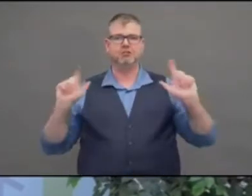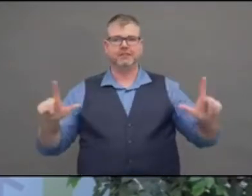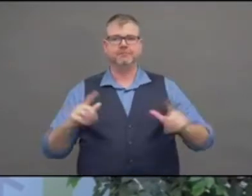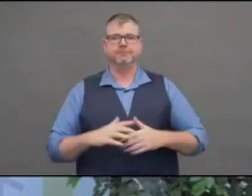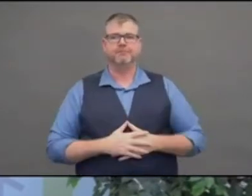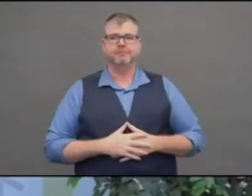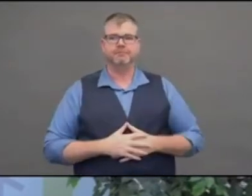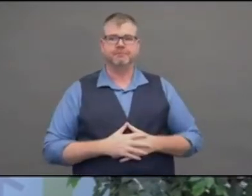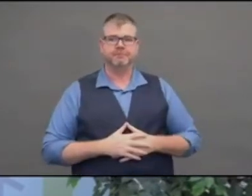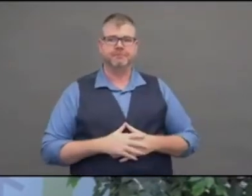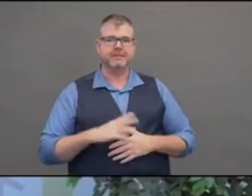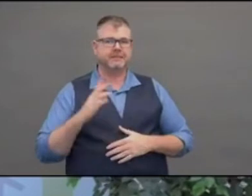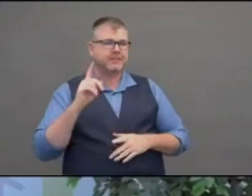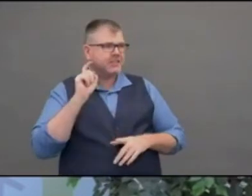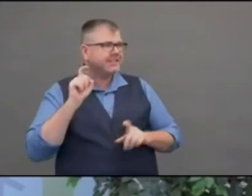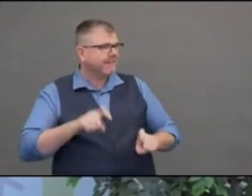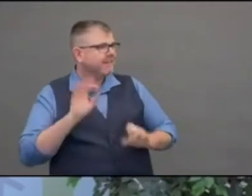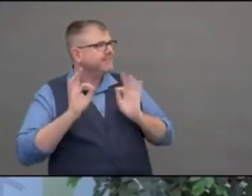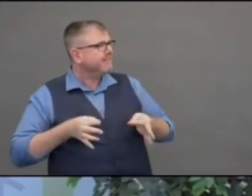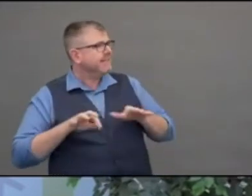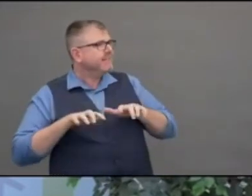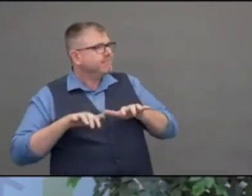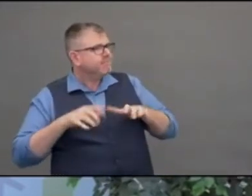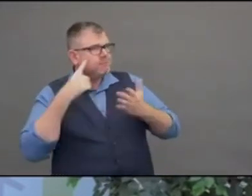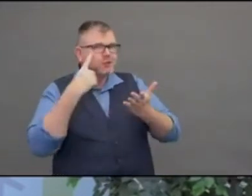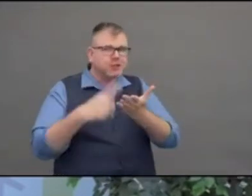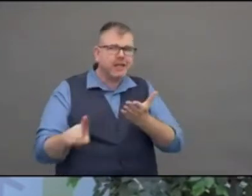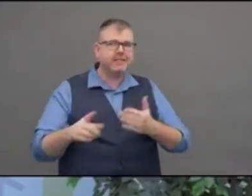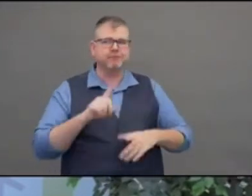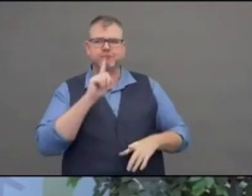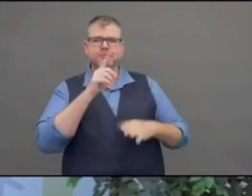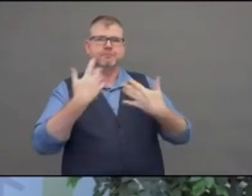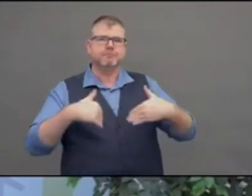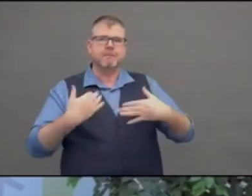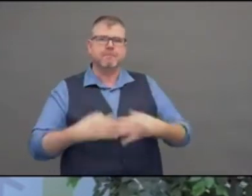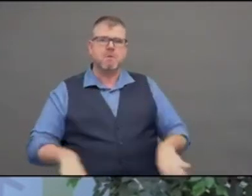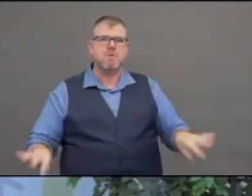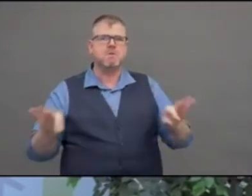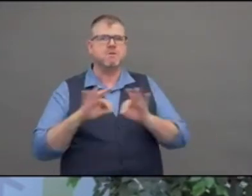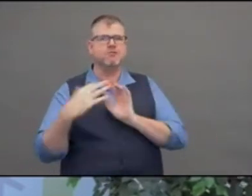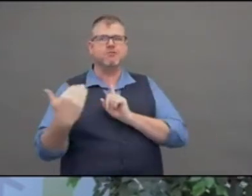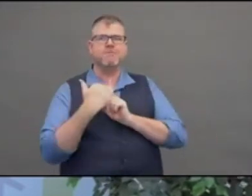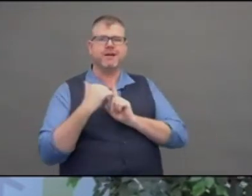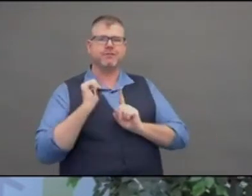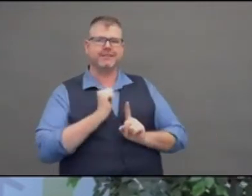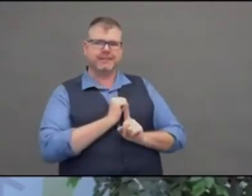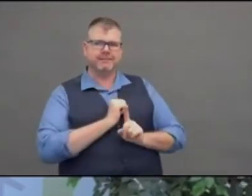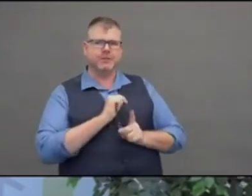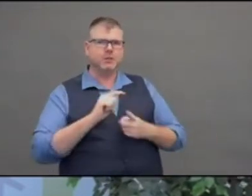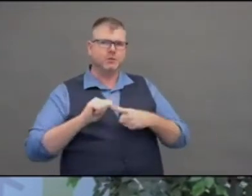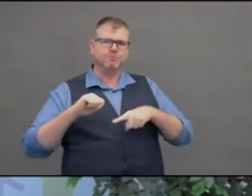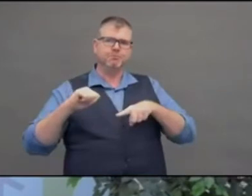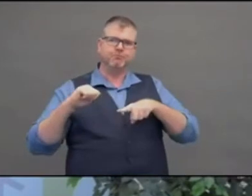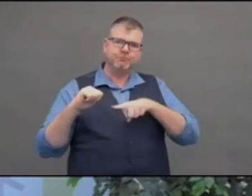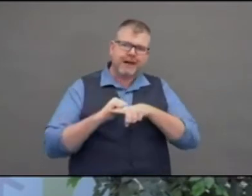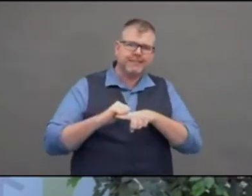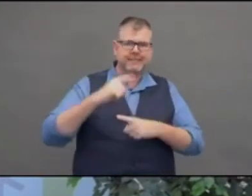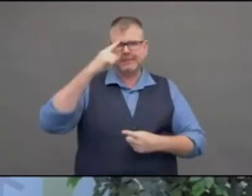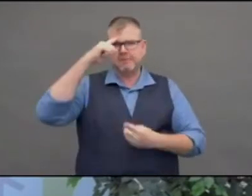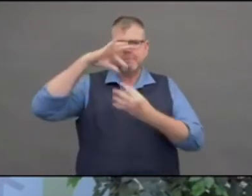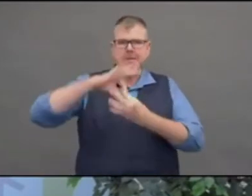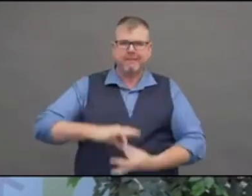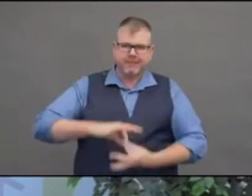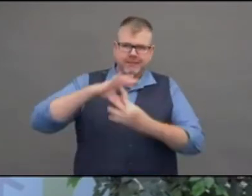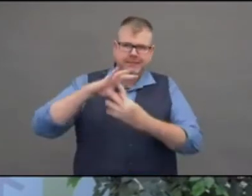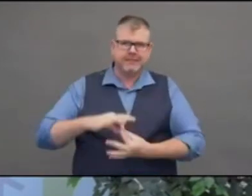is so important to remind ourselves how to practice mindfulness. Mm-hmm. So just remind us